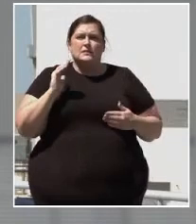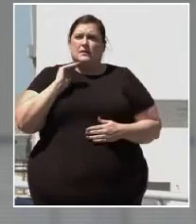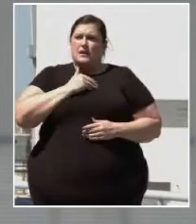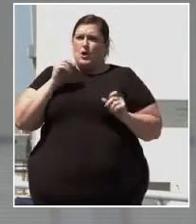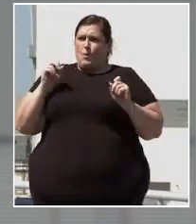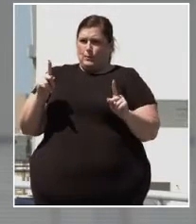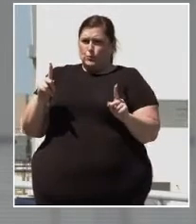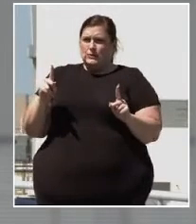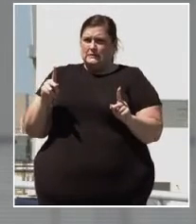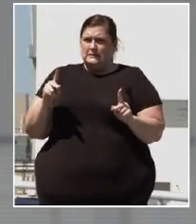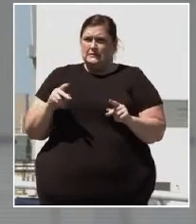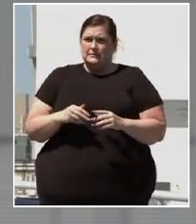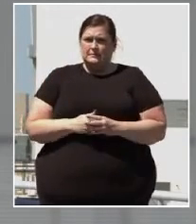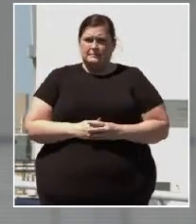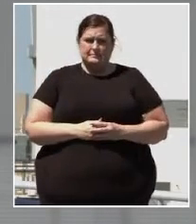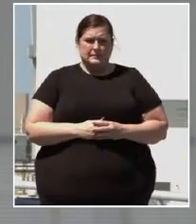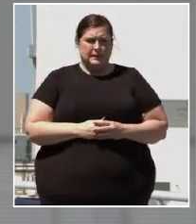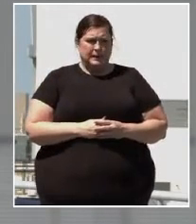opportunities